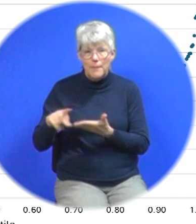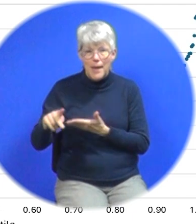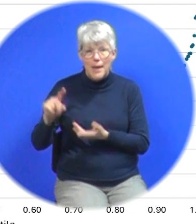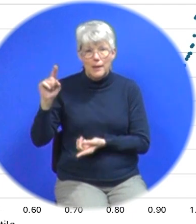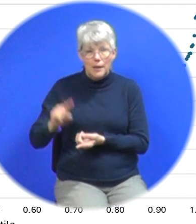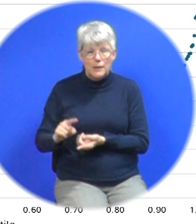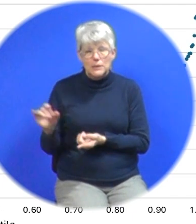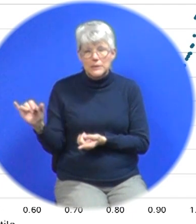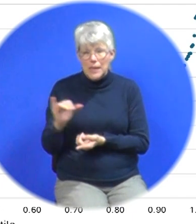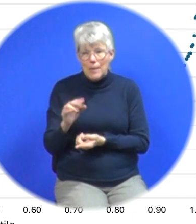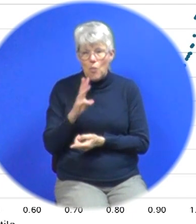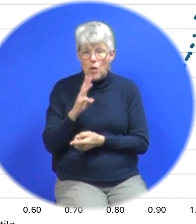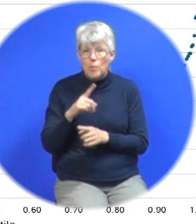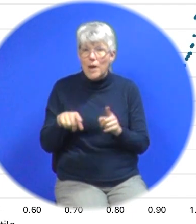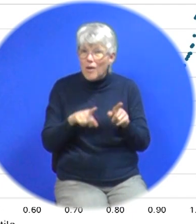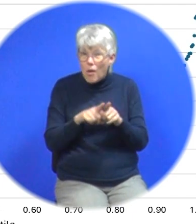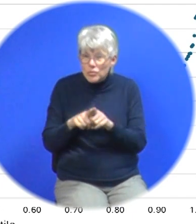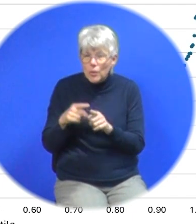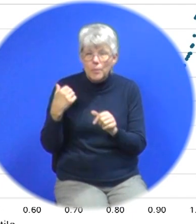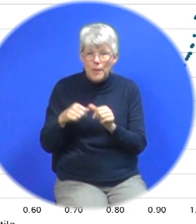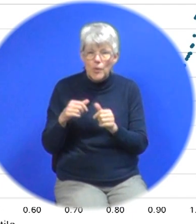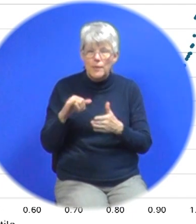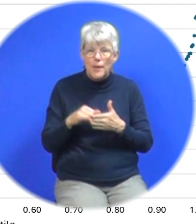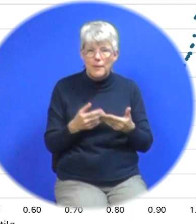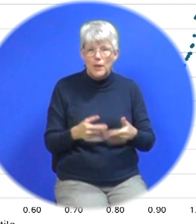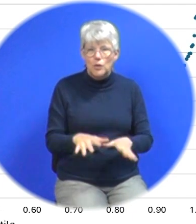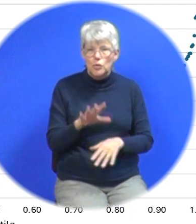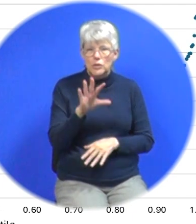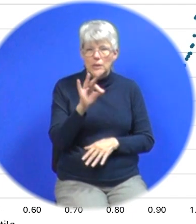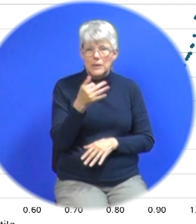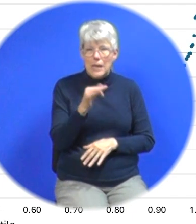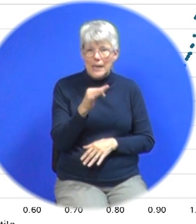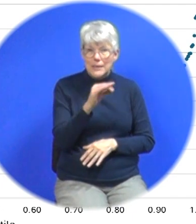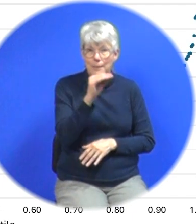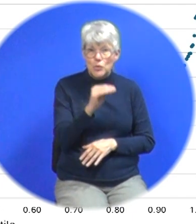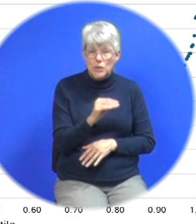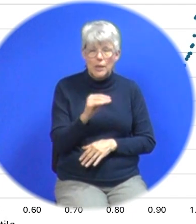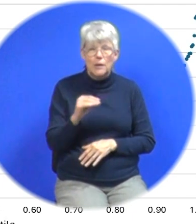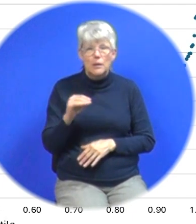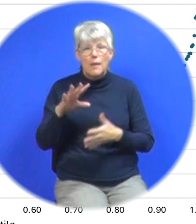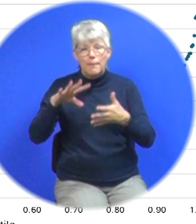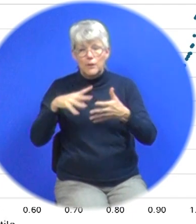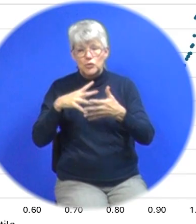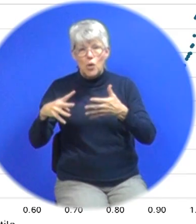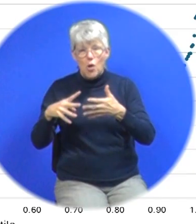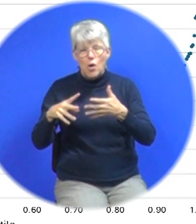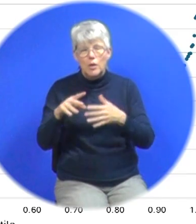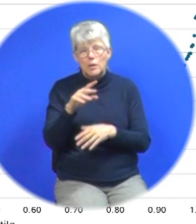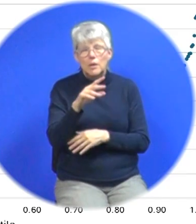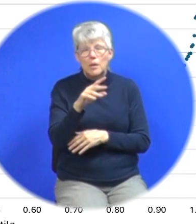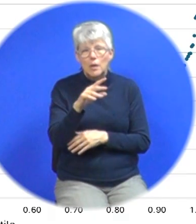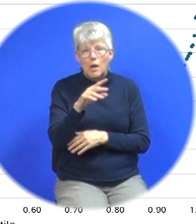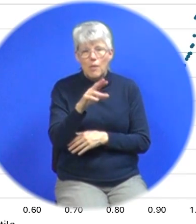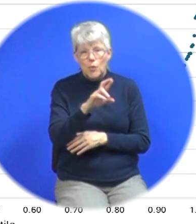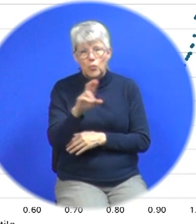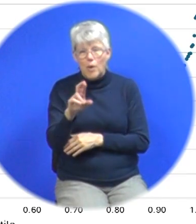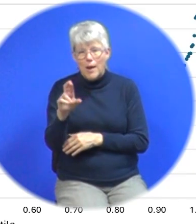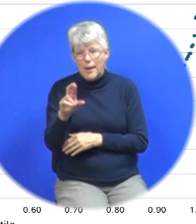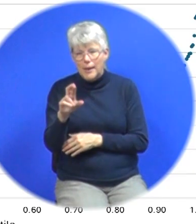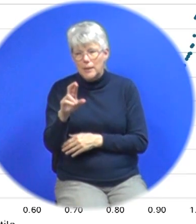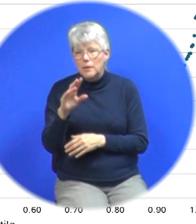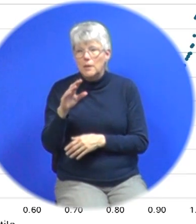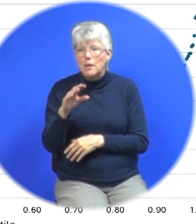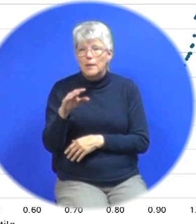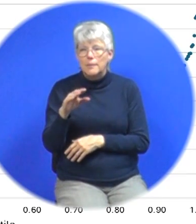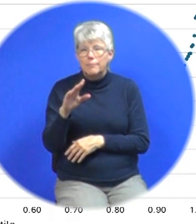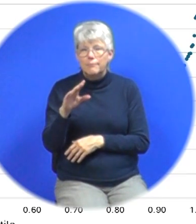the same time, they're losing 19% of their water. This chart on the right side shows the black dot is the median affordability for all utilities